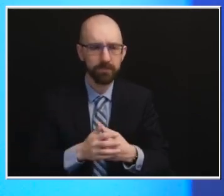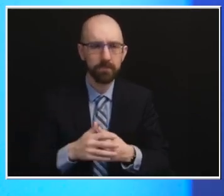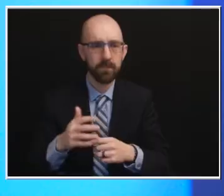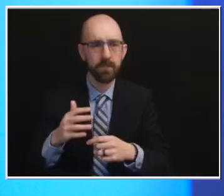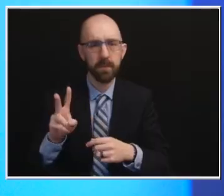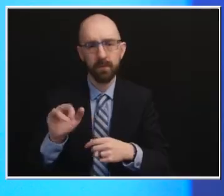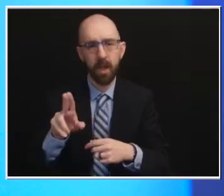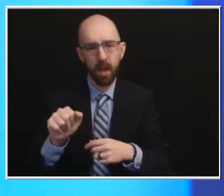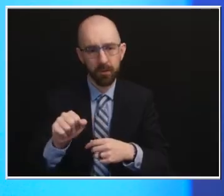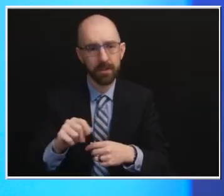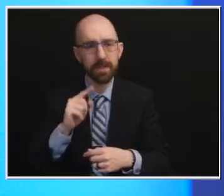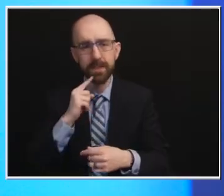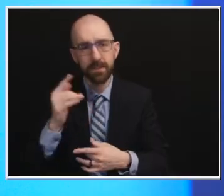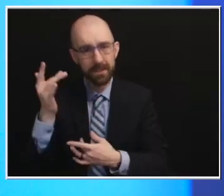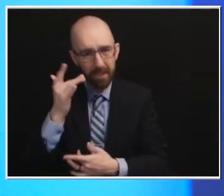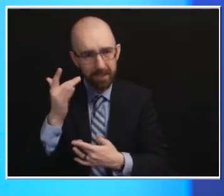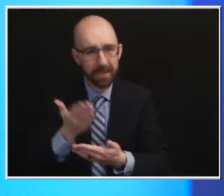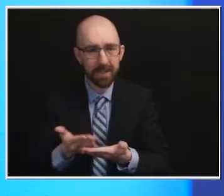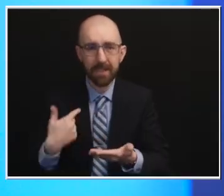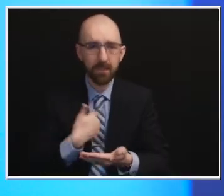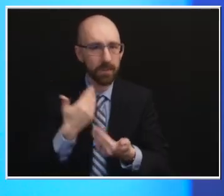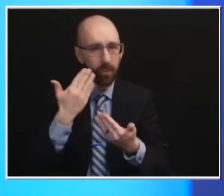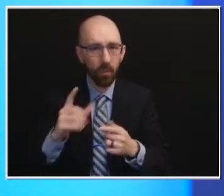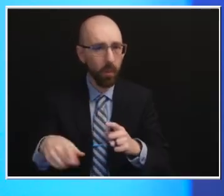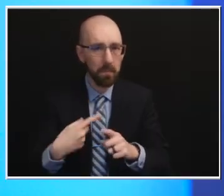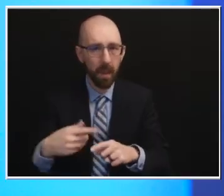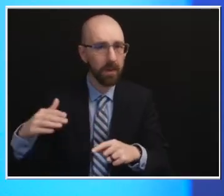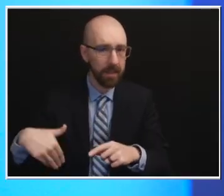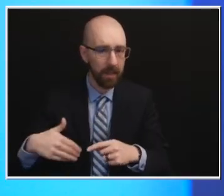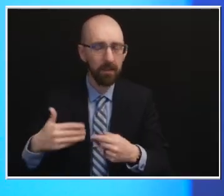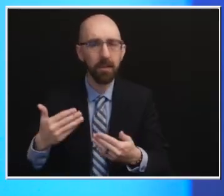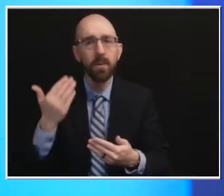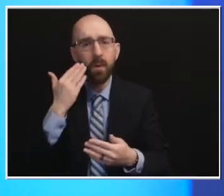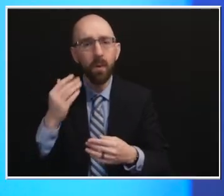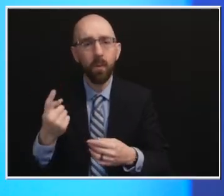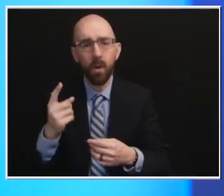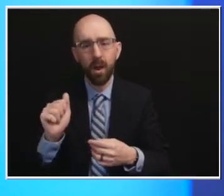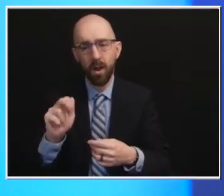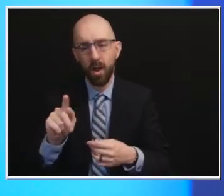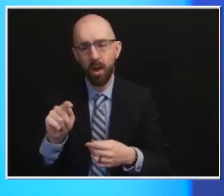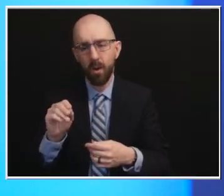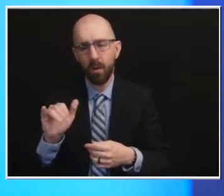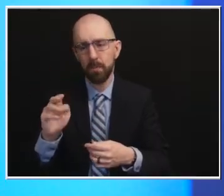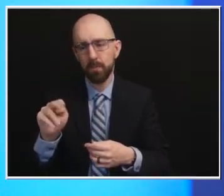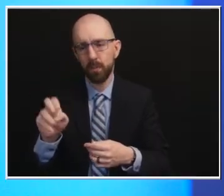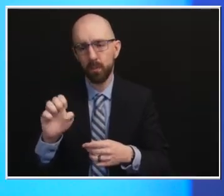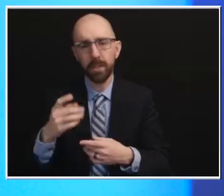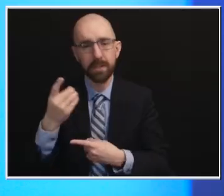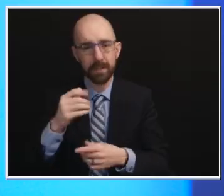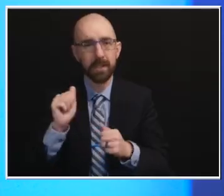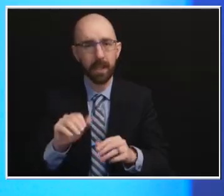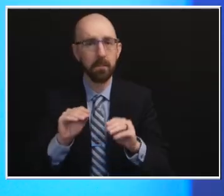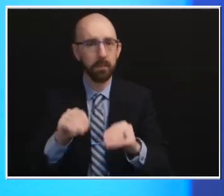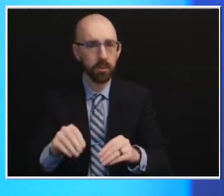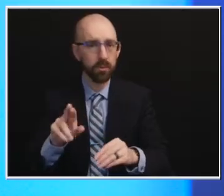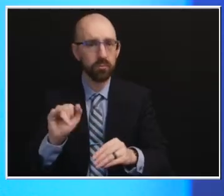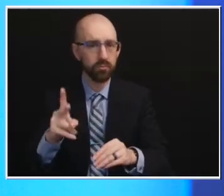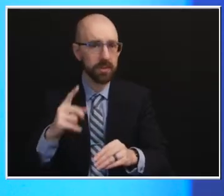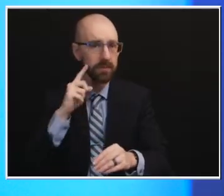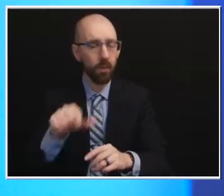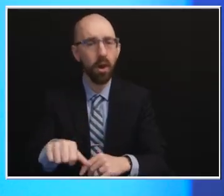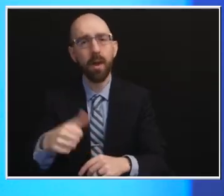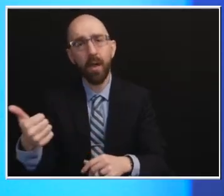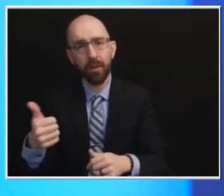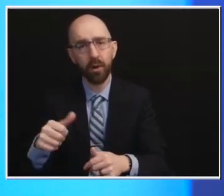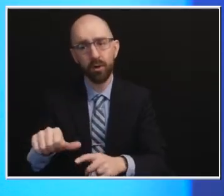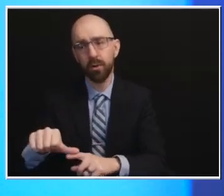things that we don't know about yet. And we do know that one autoimmune disease can put you at risk for an additional one and put you at risk for an